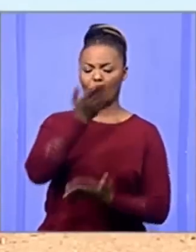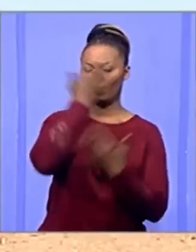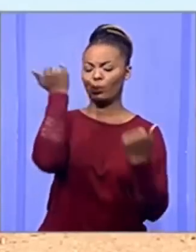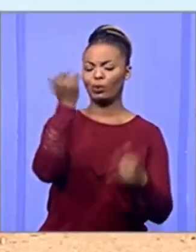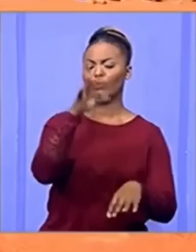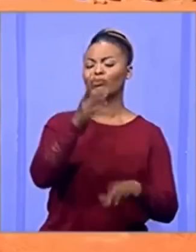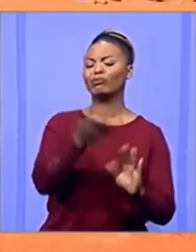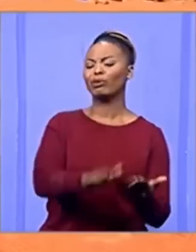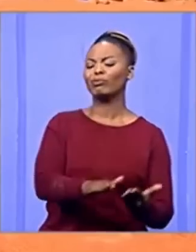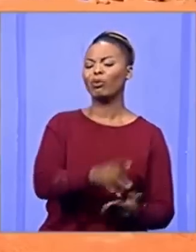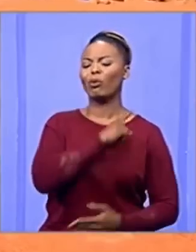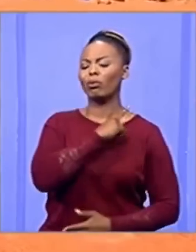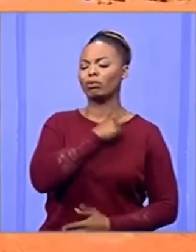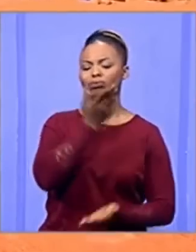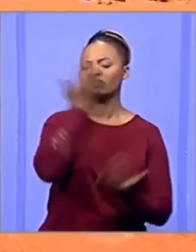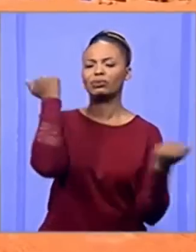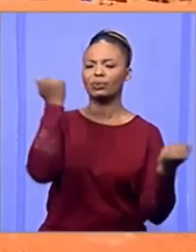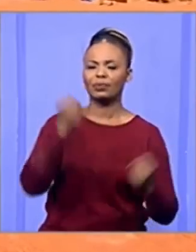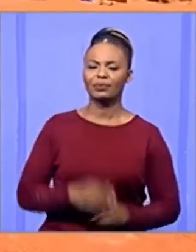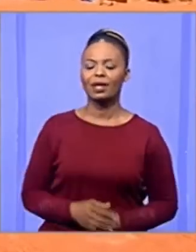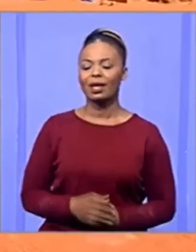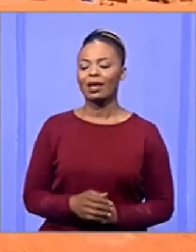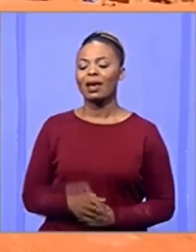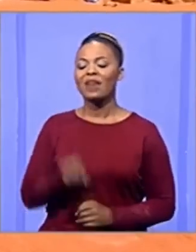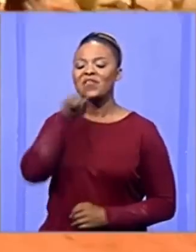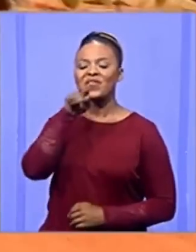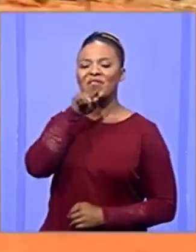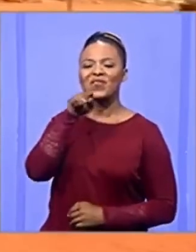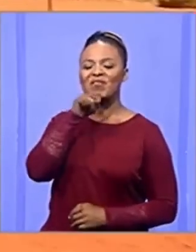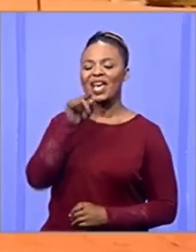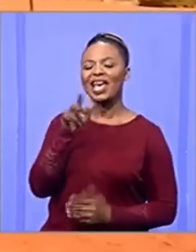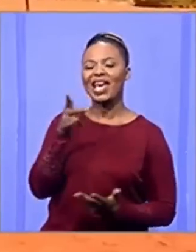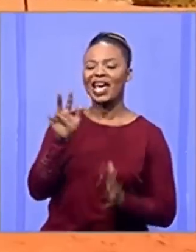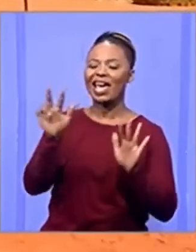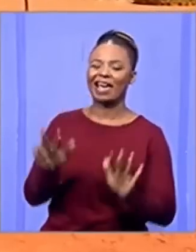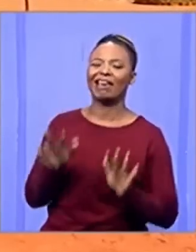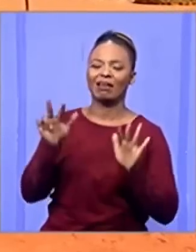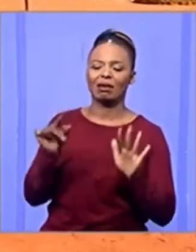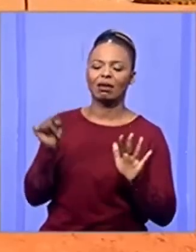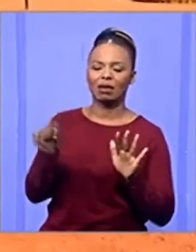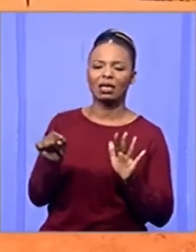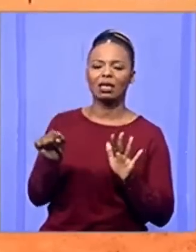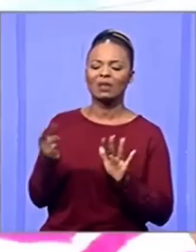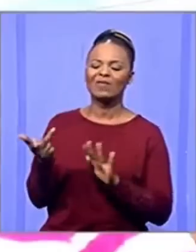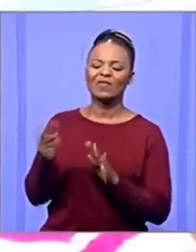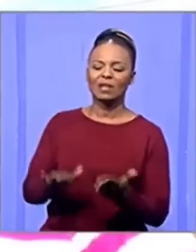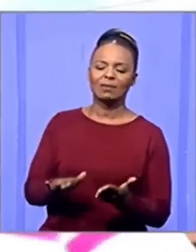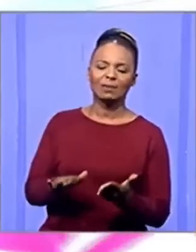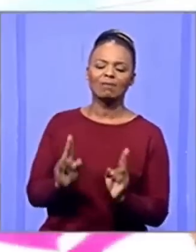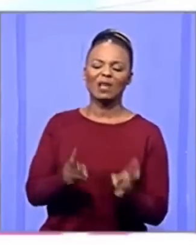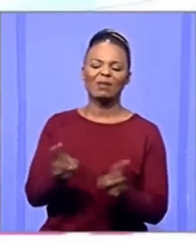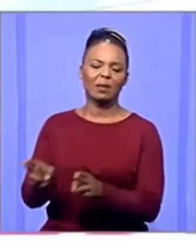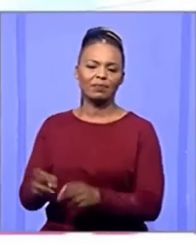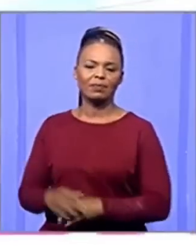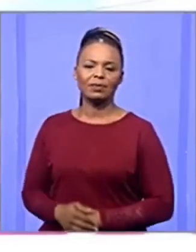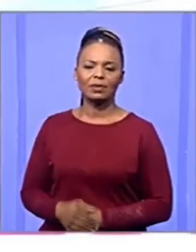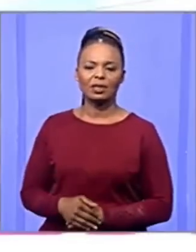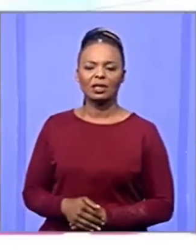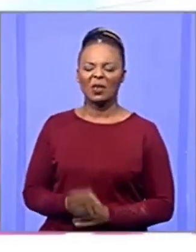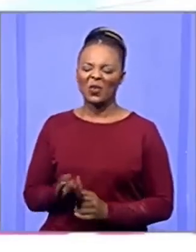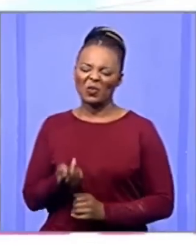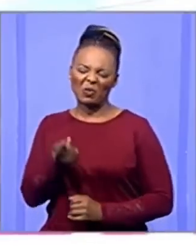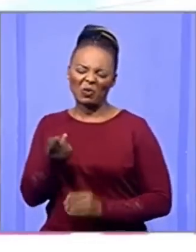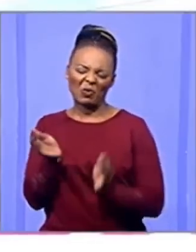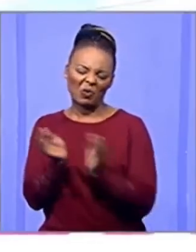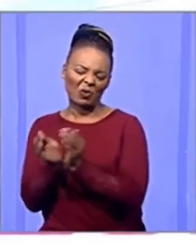boleilwe ke go sule 18 ya dikokwana tse tsotlha ke di tlhakanya tse di esentse di nyane thata tse